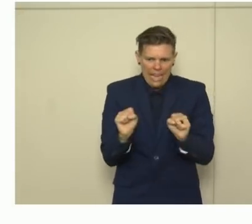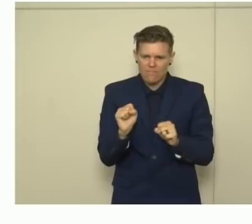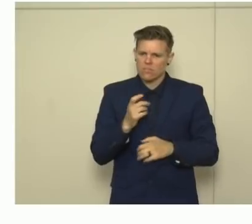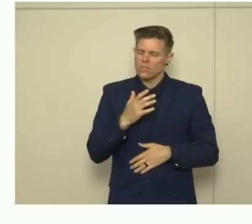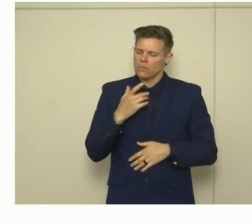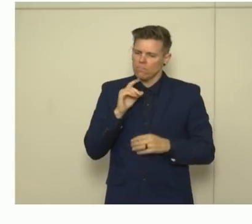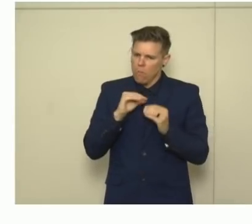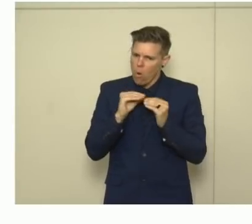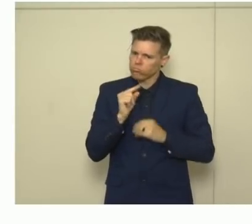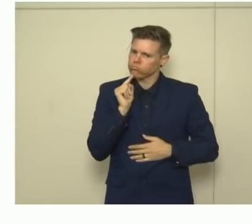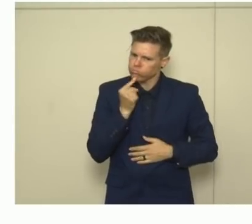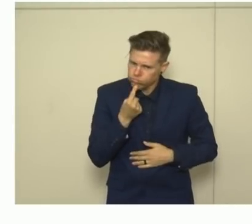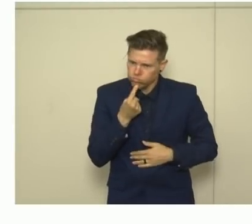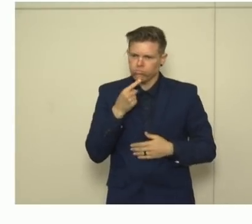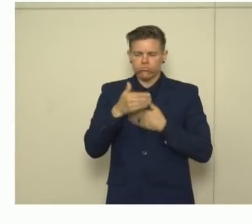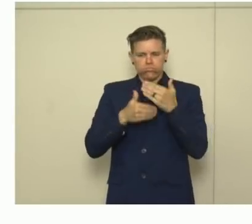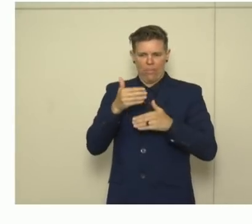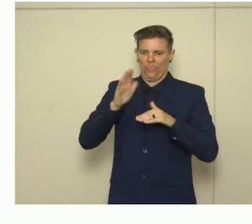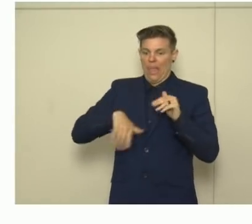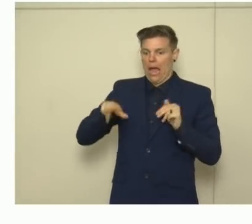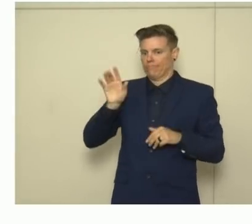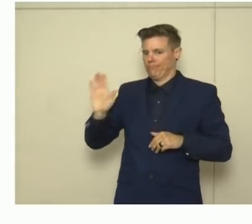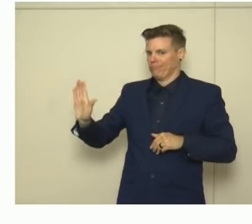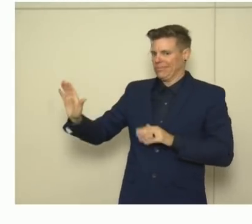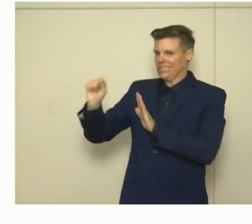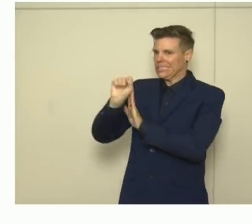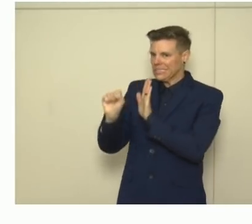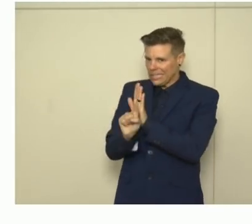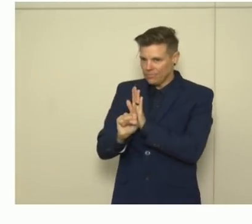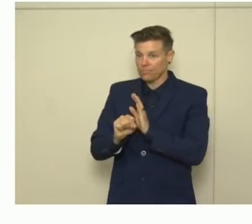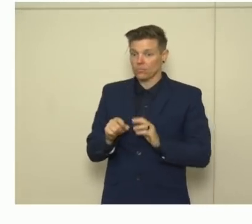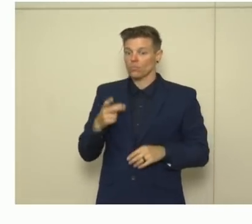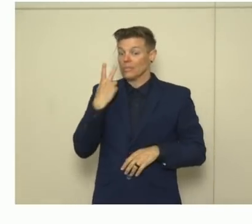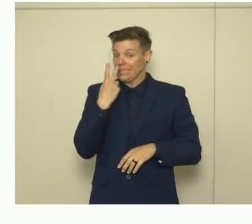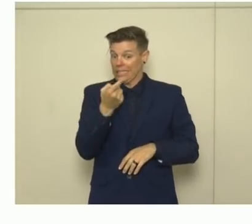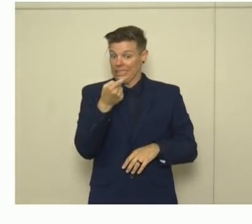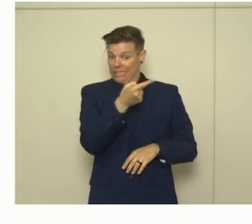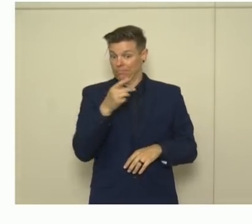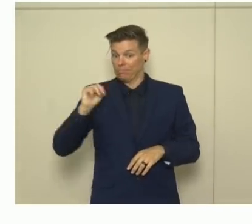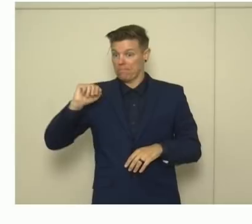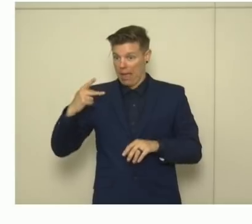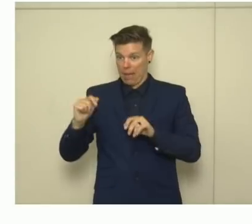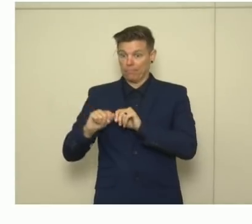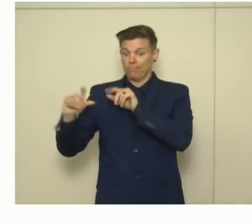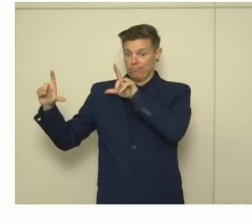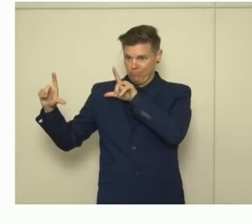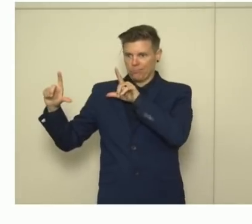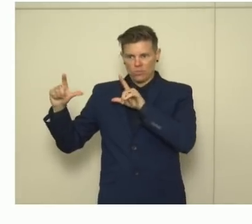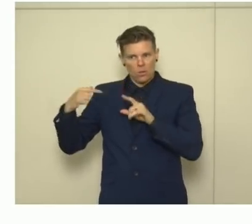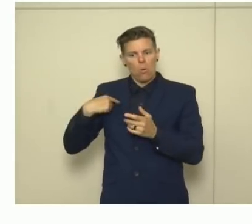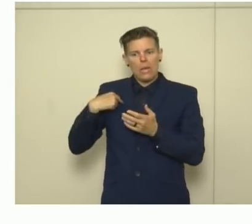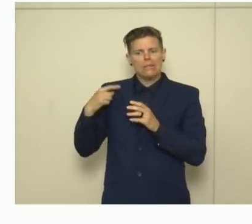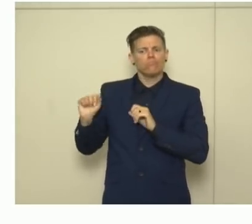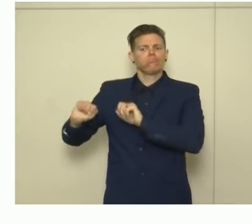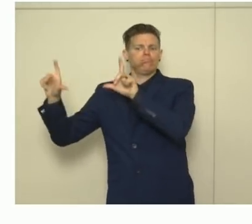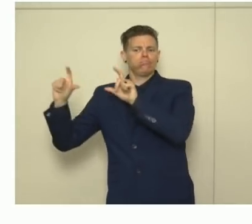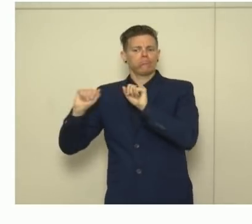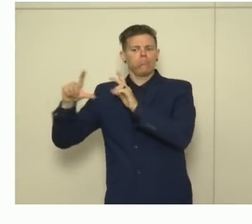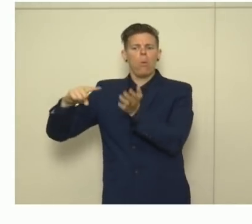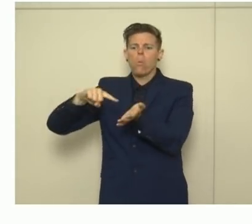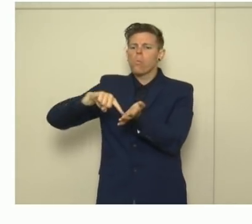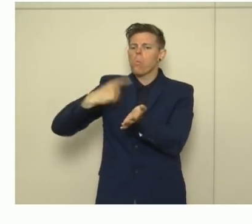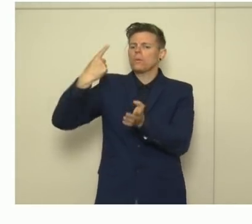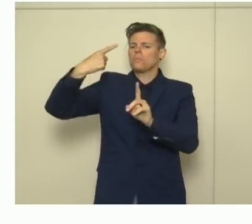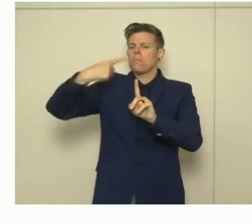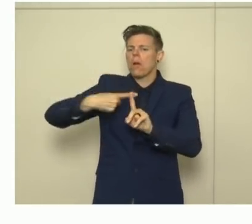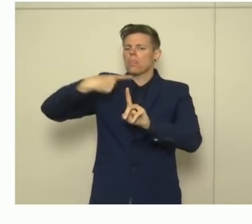this map, putting it on the web about twice a month. We'll use it to make decisions about school